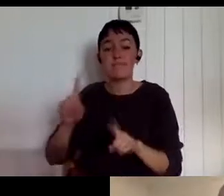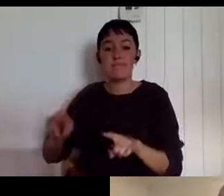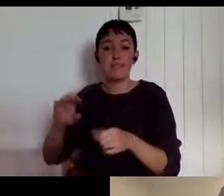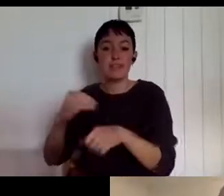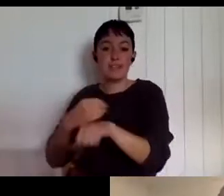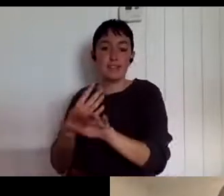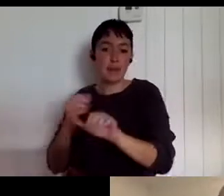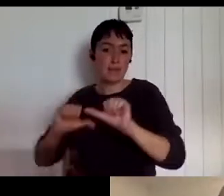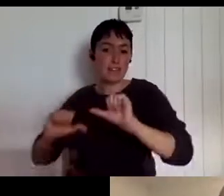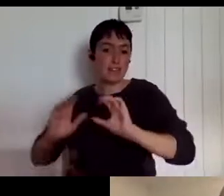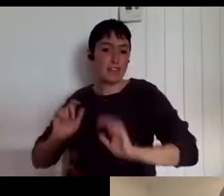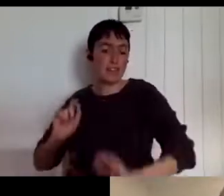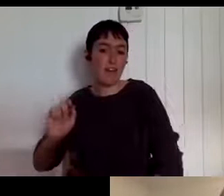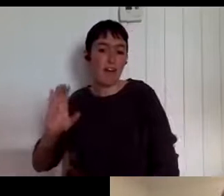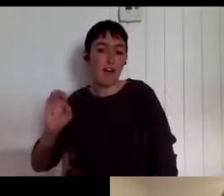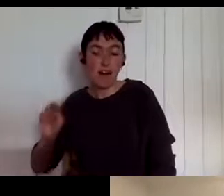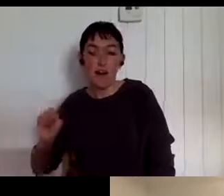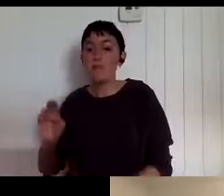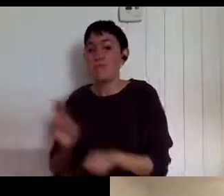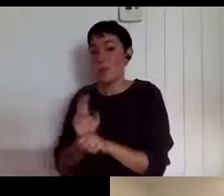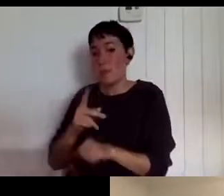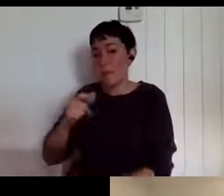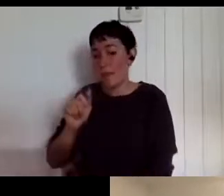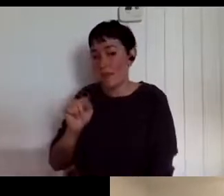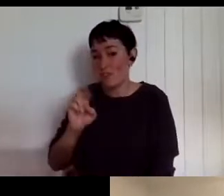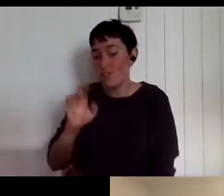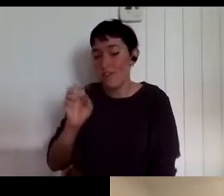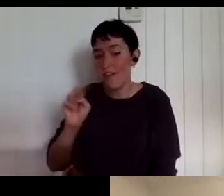patreon.com/skypeascientist to help support us. Thank you everyone for coming, and we will see you